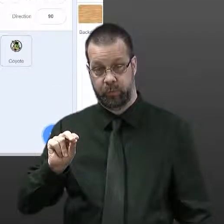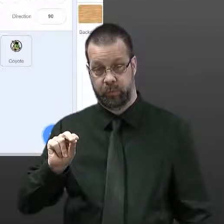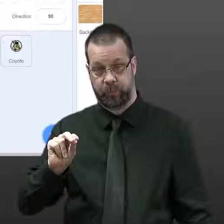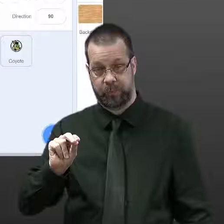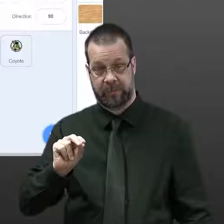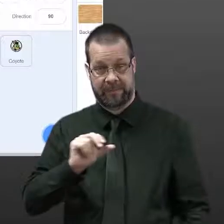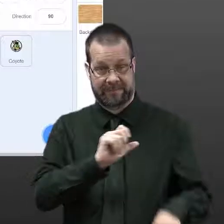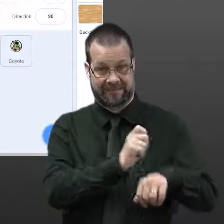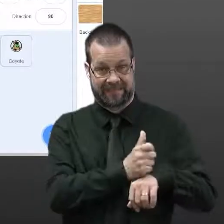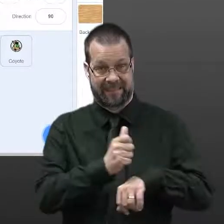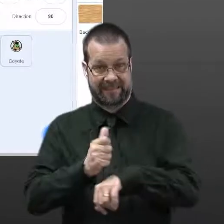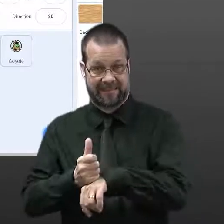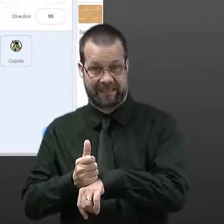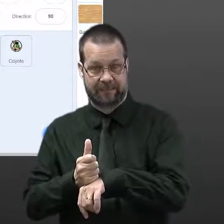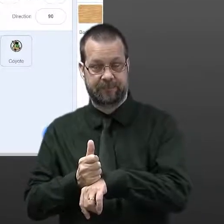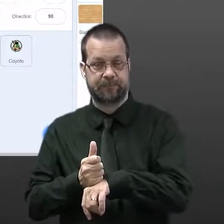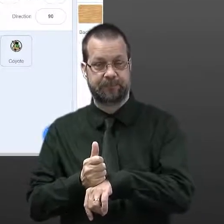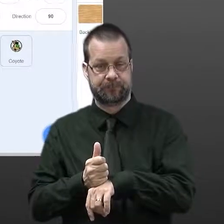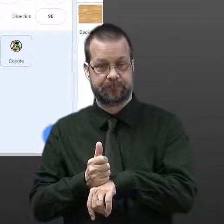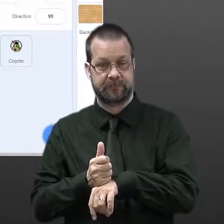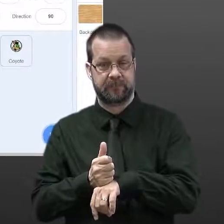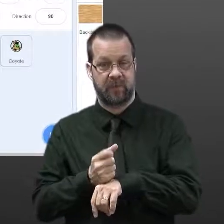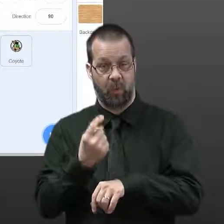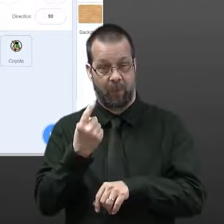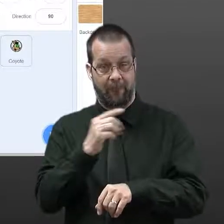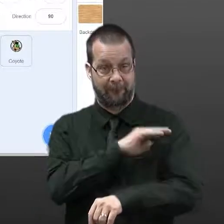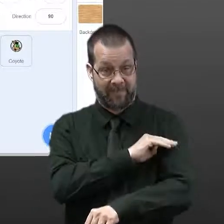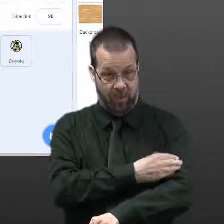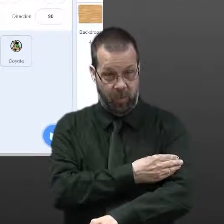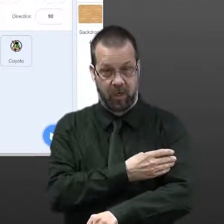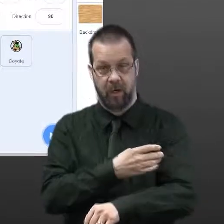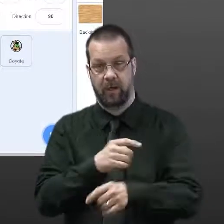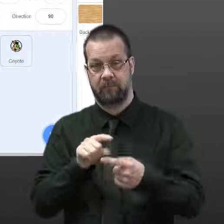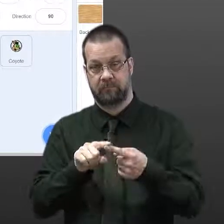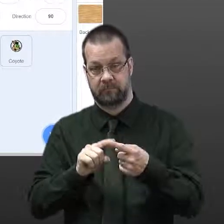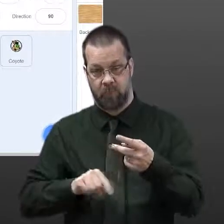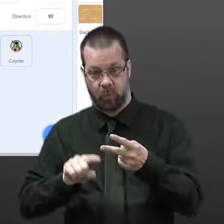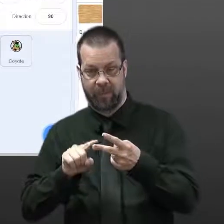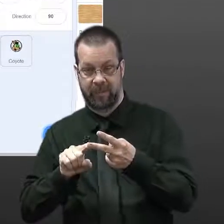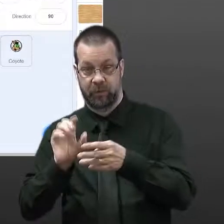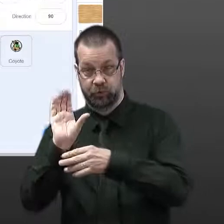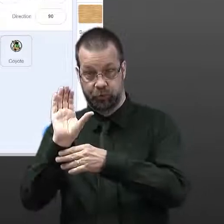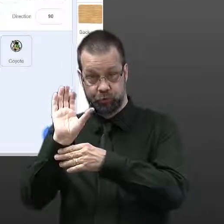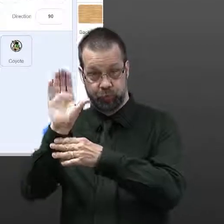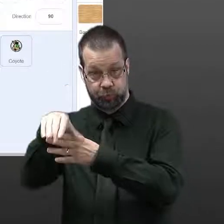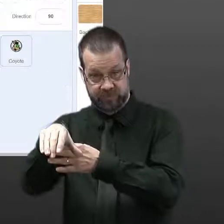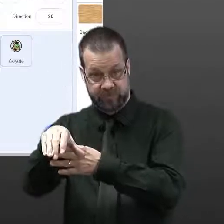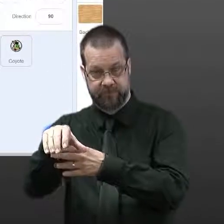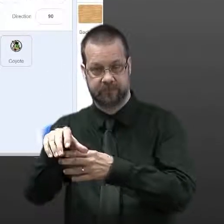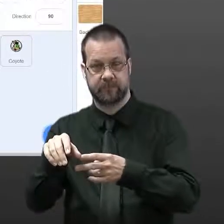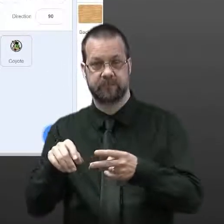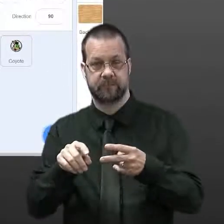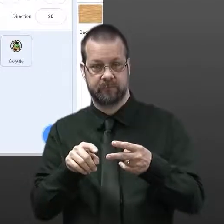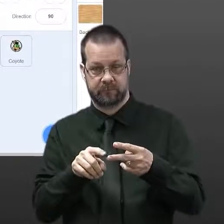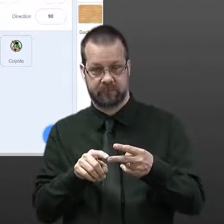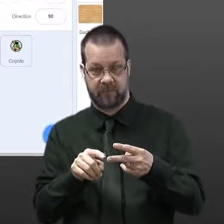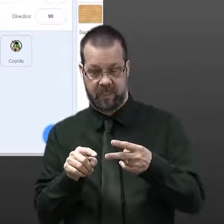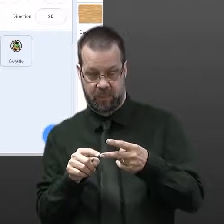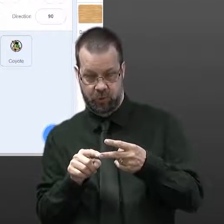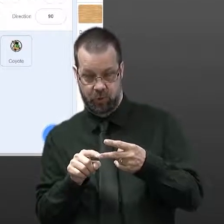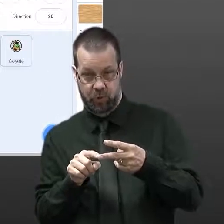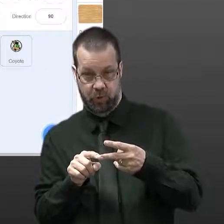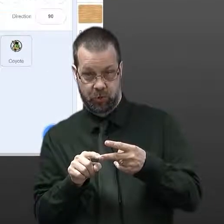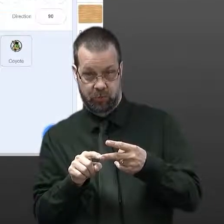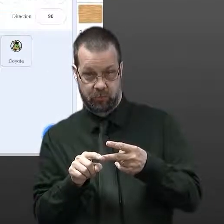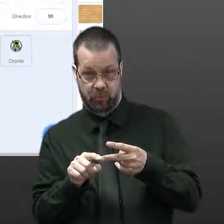set variables. We're going to change 1 to power and 1 to shooting, and make sure that we are setting